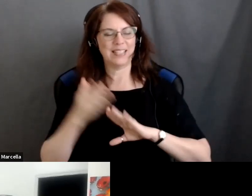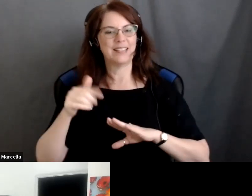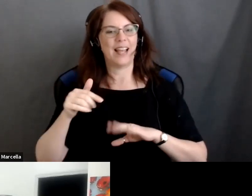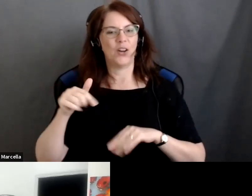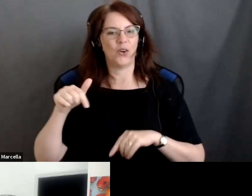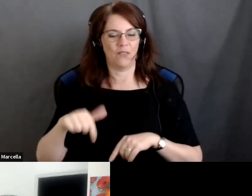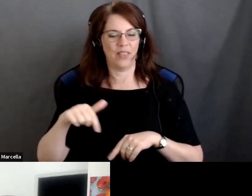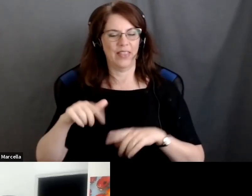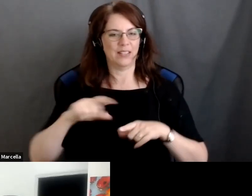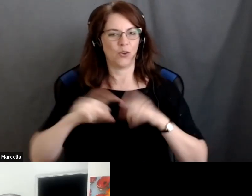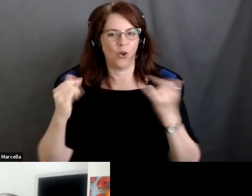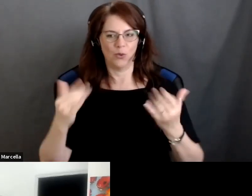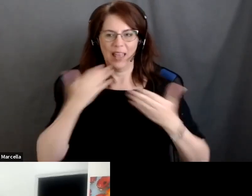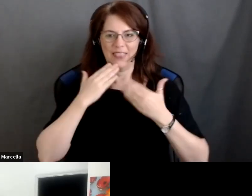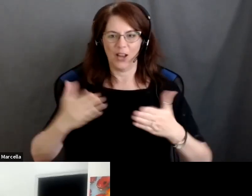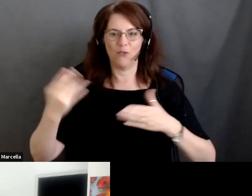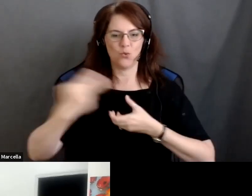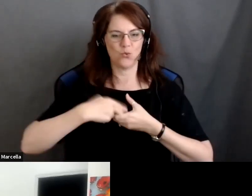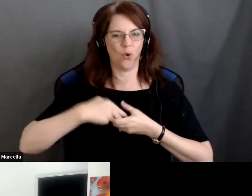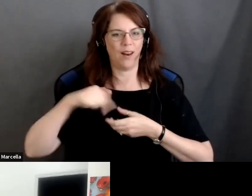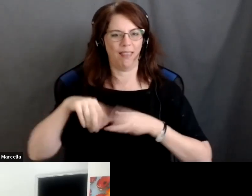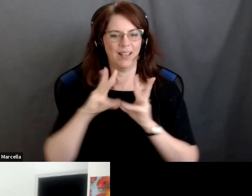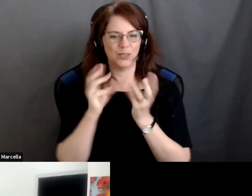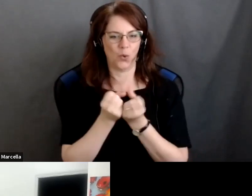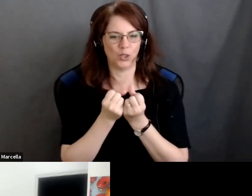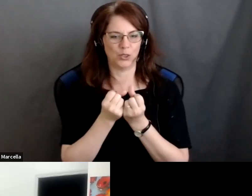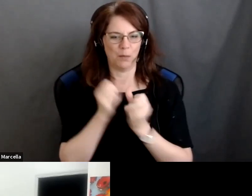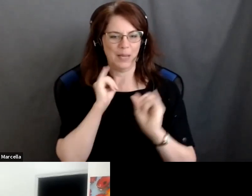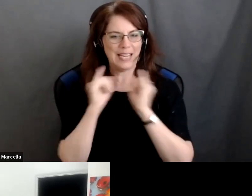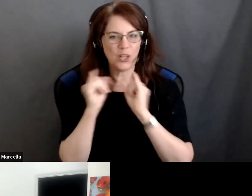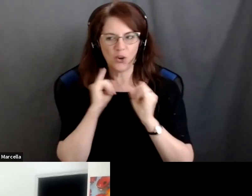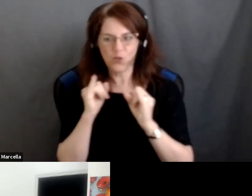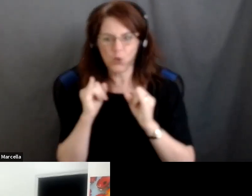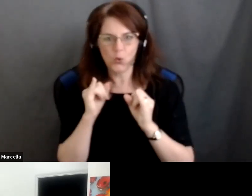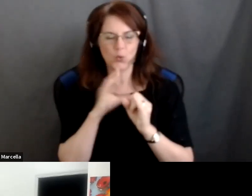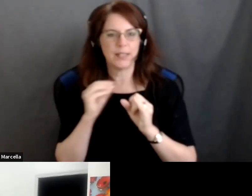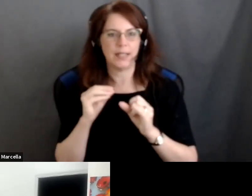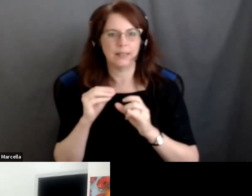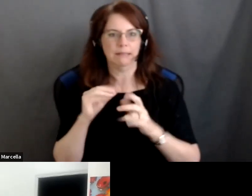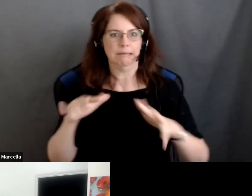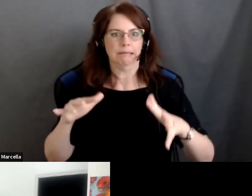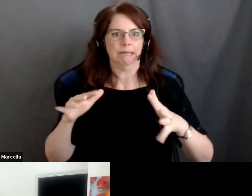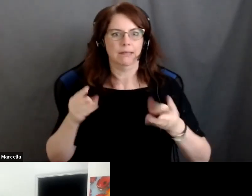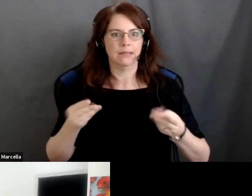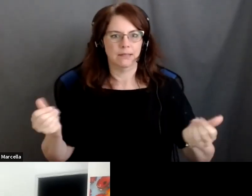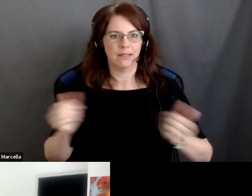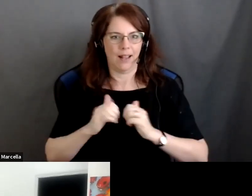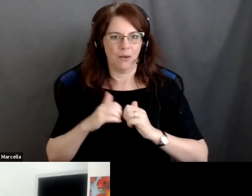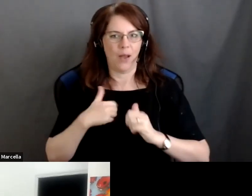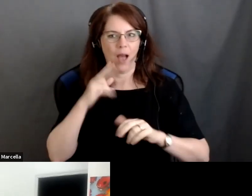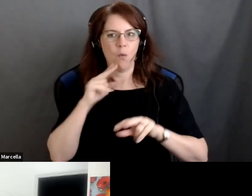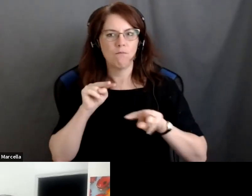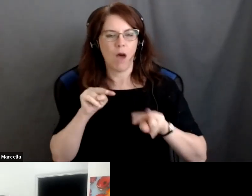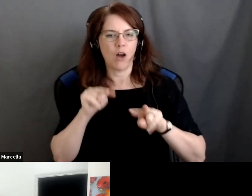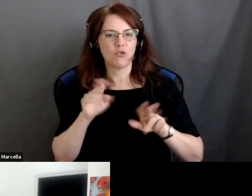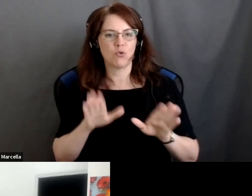today. Thank you for joining us for this workshop. Interviews, getting the jitters out. I'll be the room moderator.